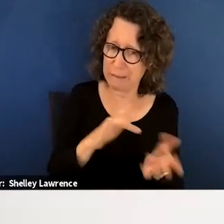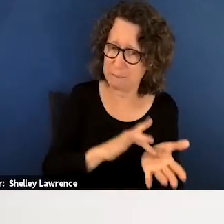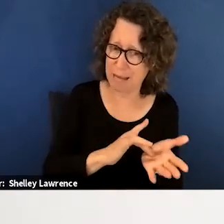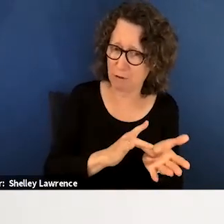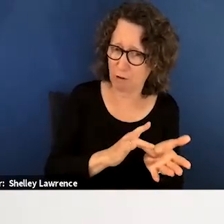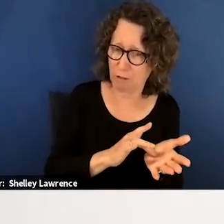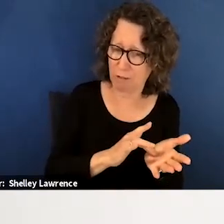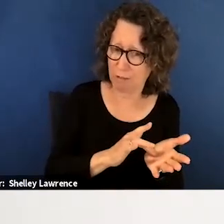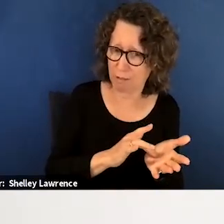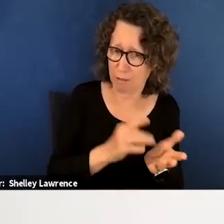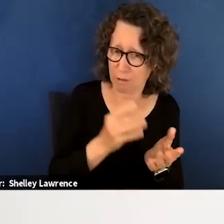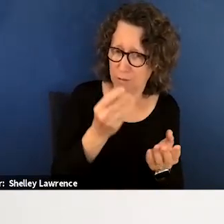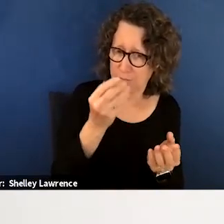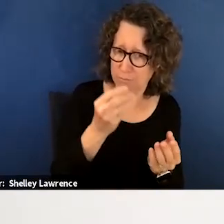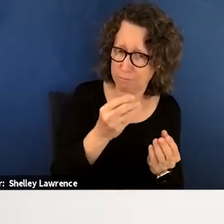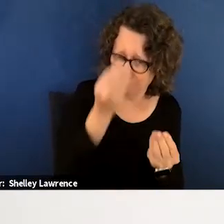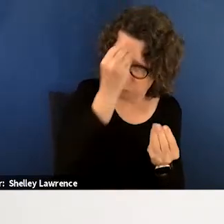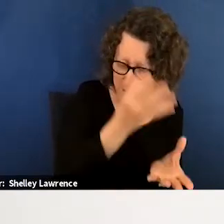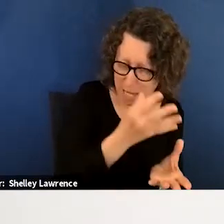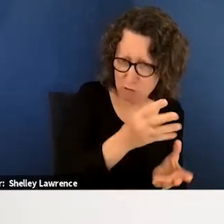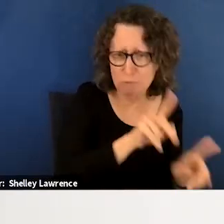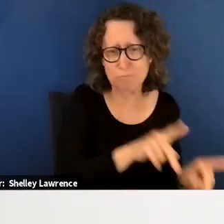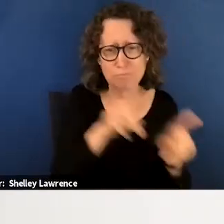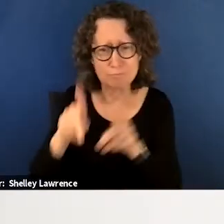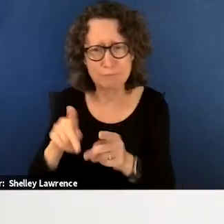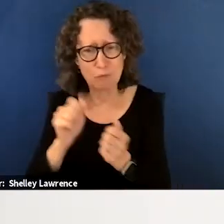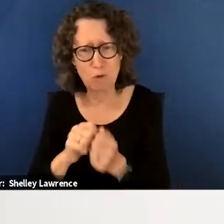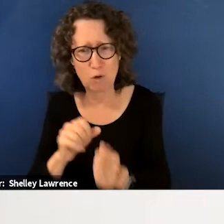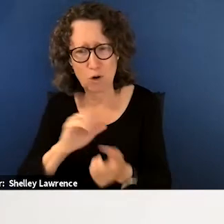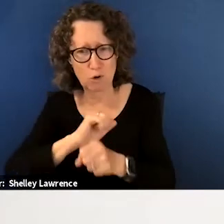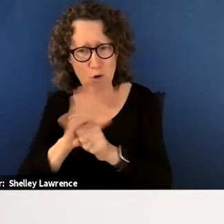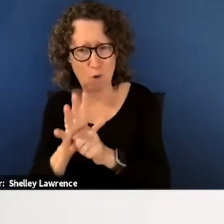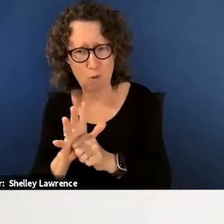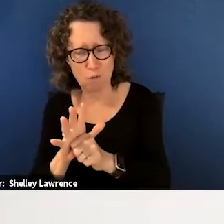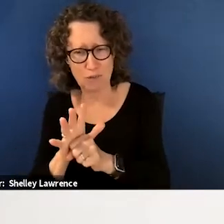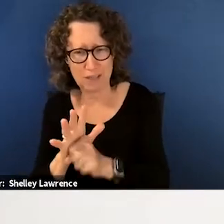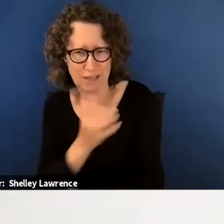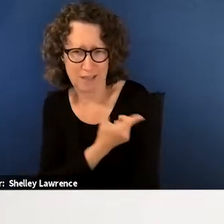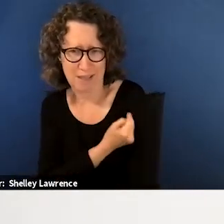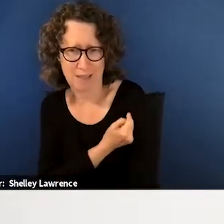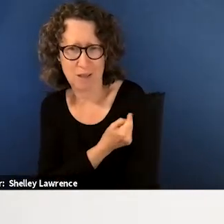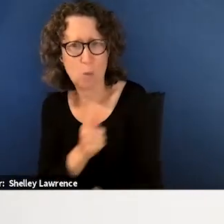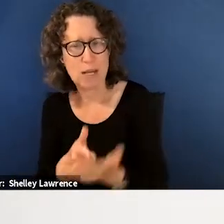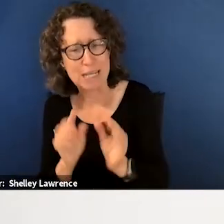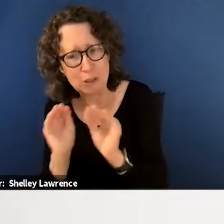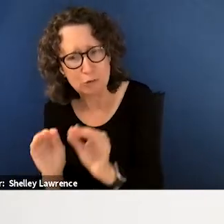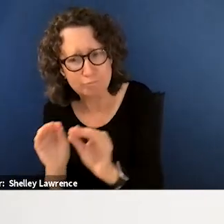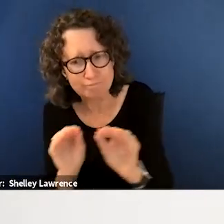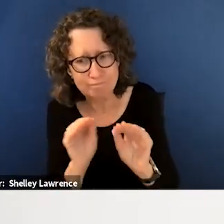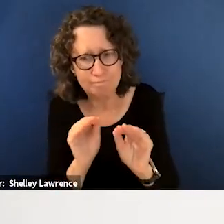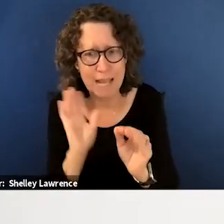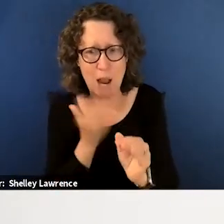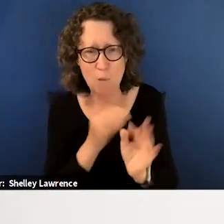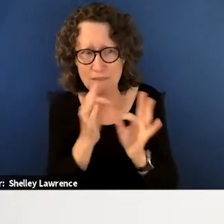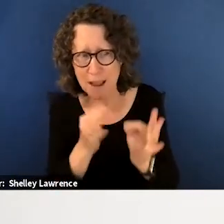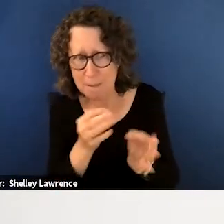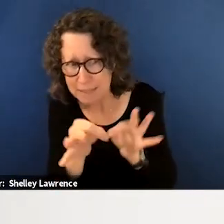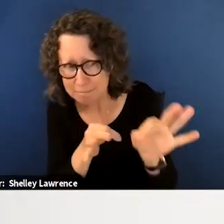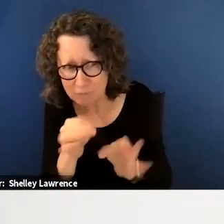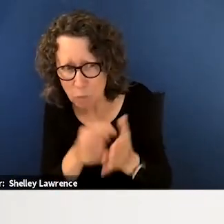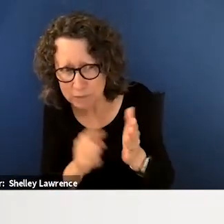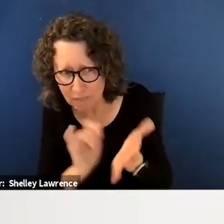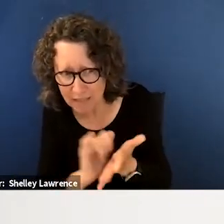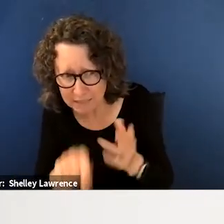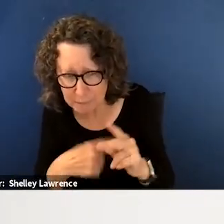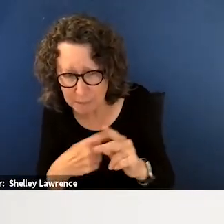TDAP goes for COVID. And so we need to just educate our families more about that. And then some